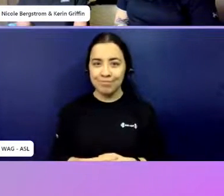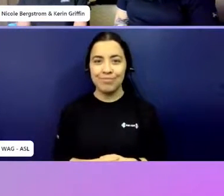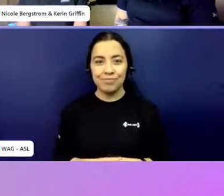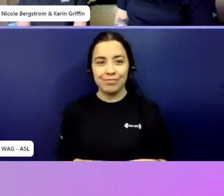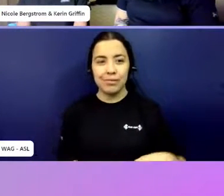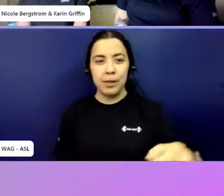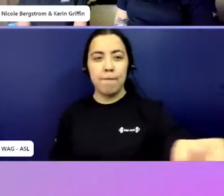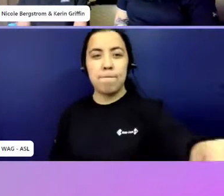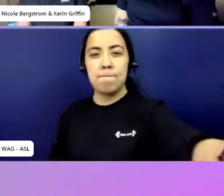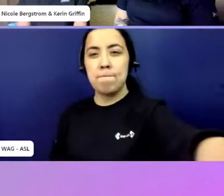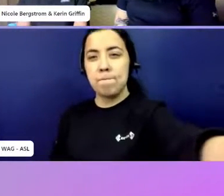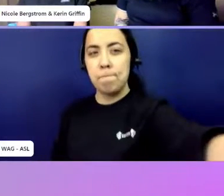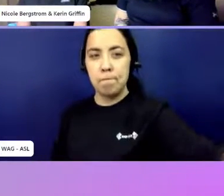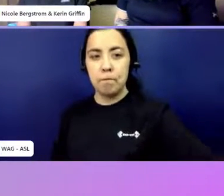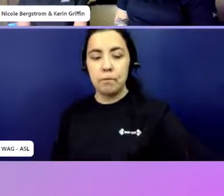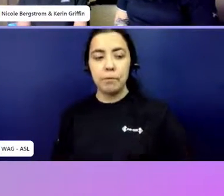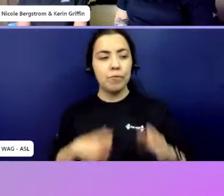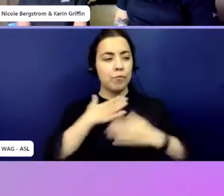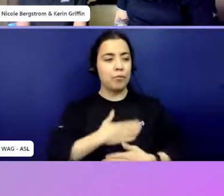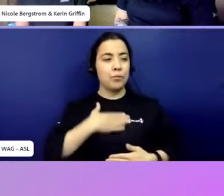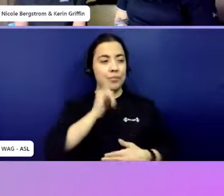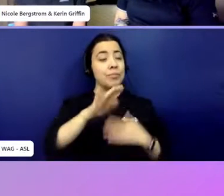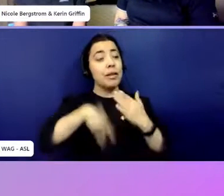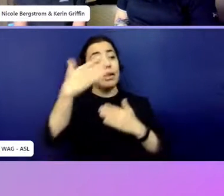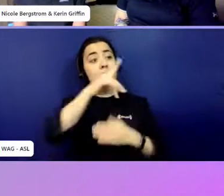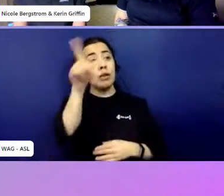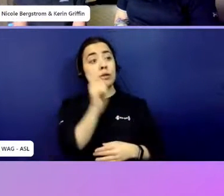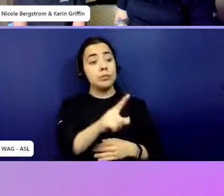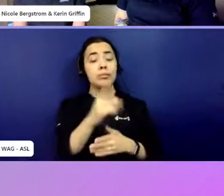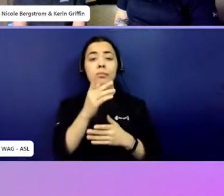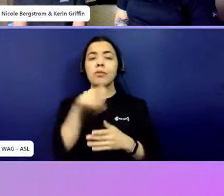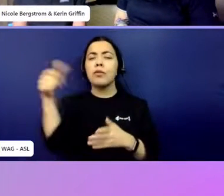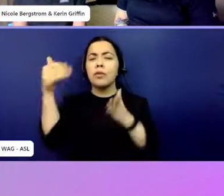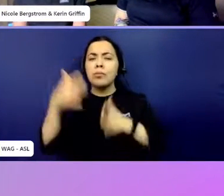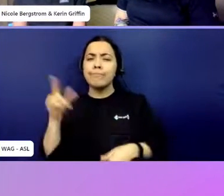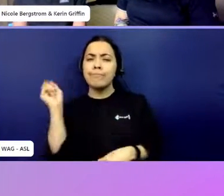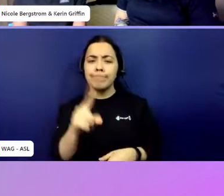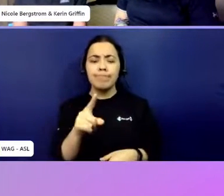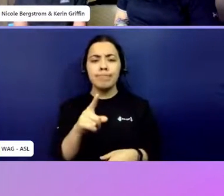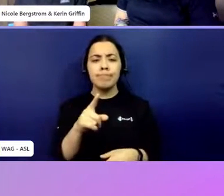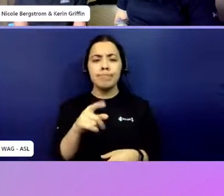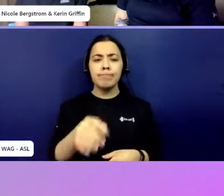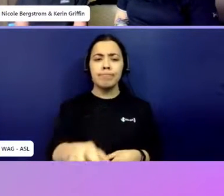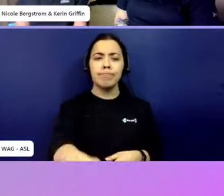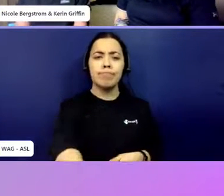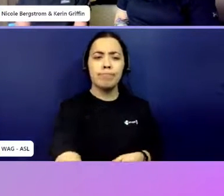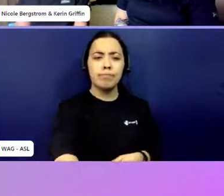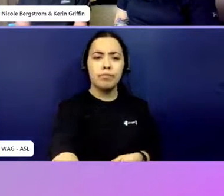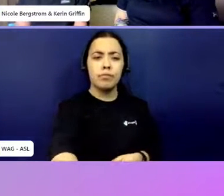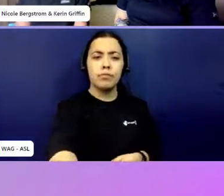Appreciate that. So the next question that we have here, someone wanted to know, can you explain